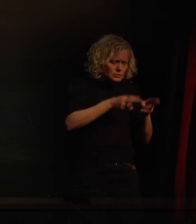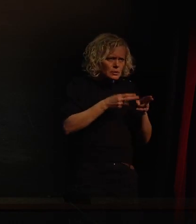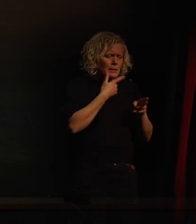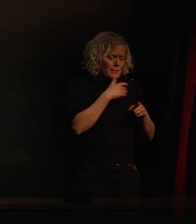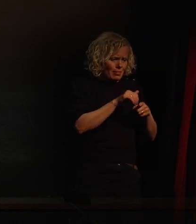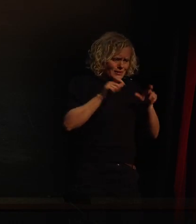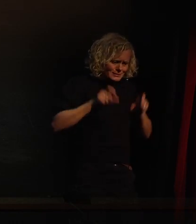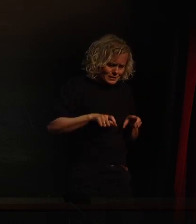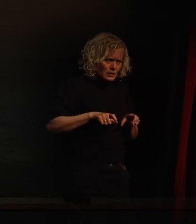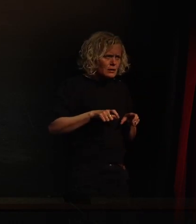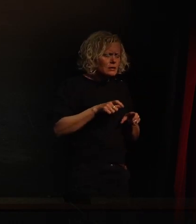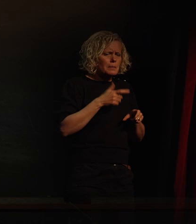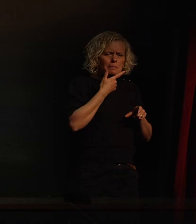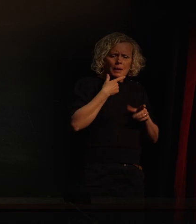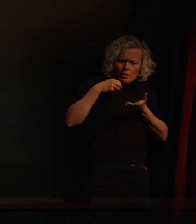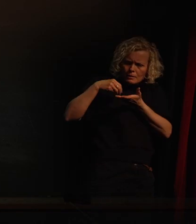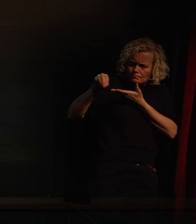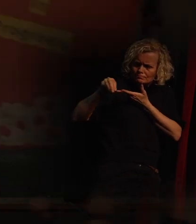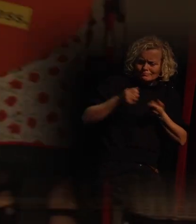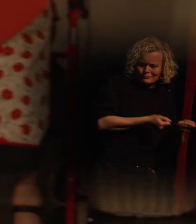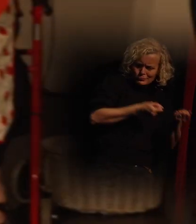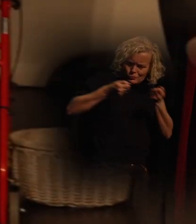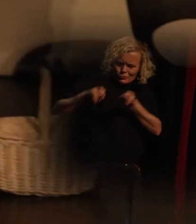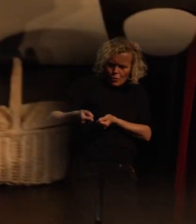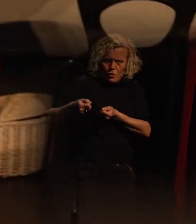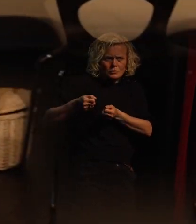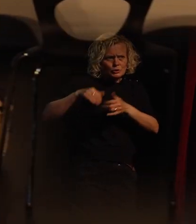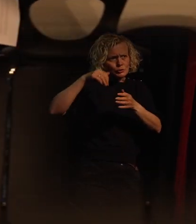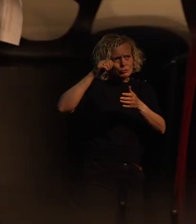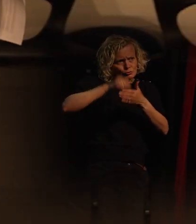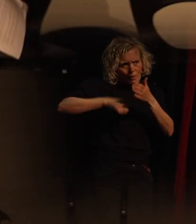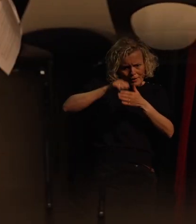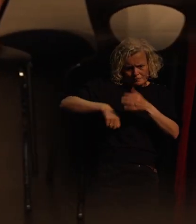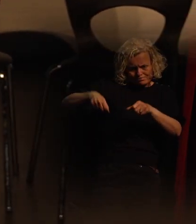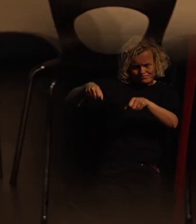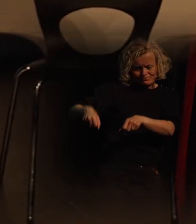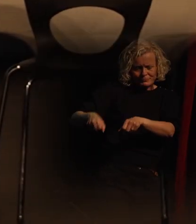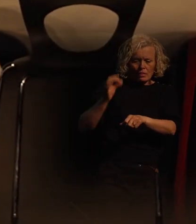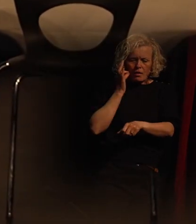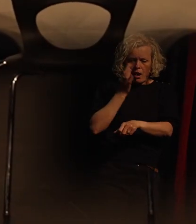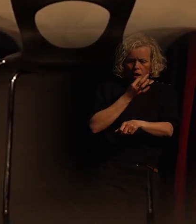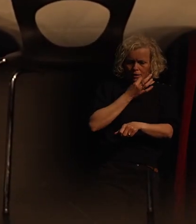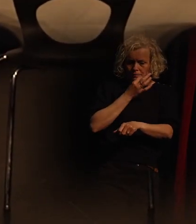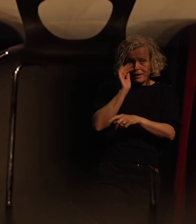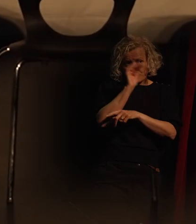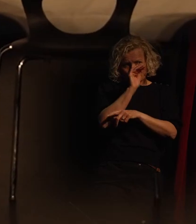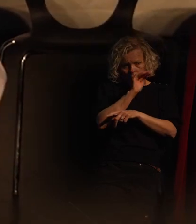And friends brought their shopping and left it in the garden.